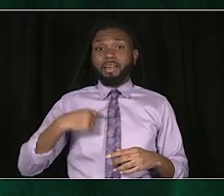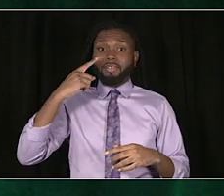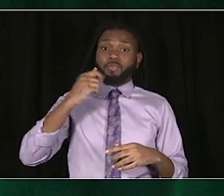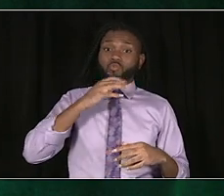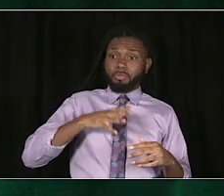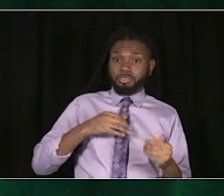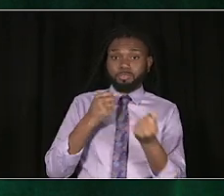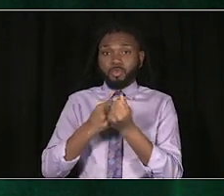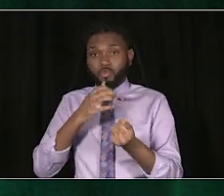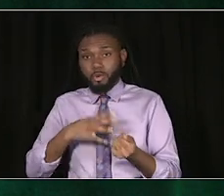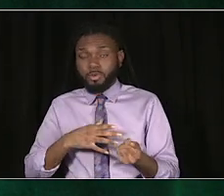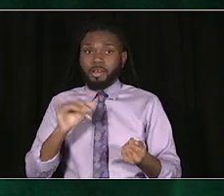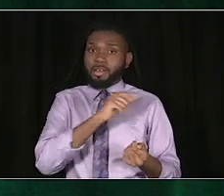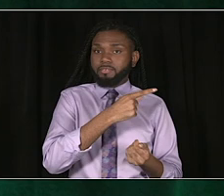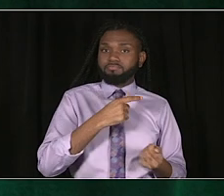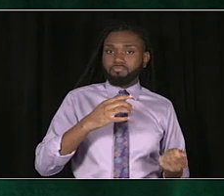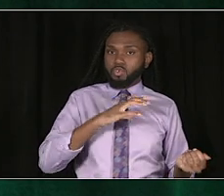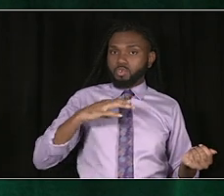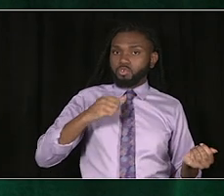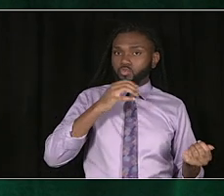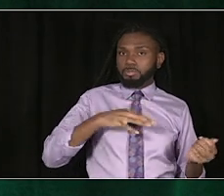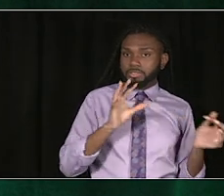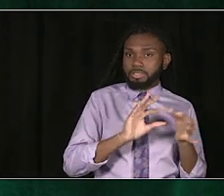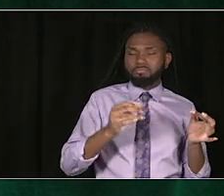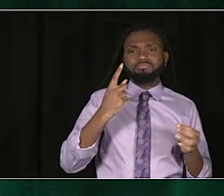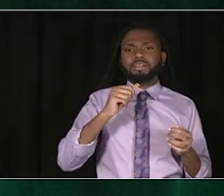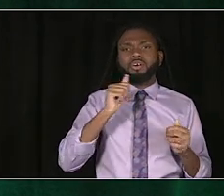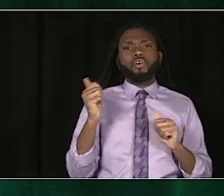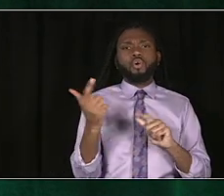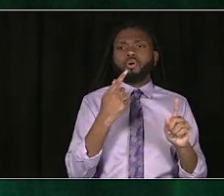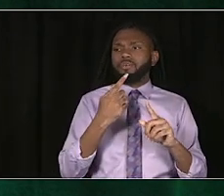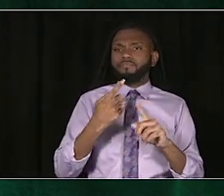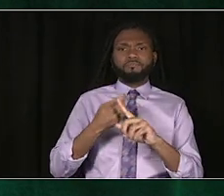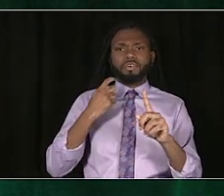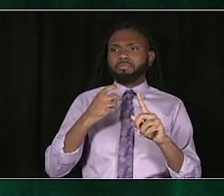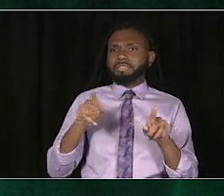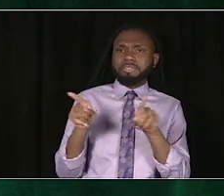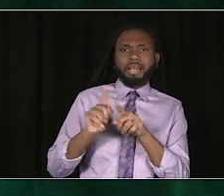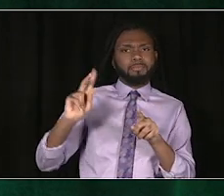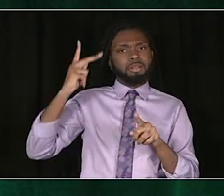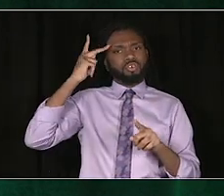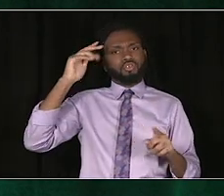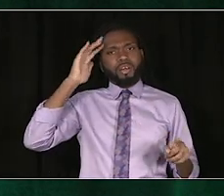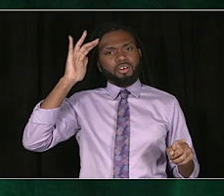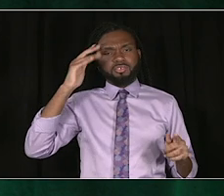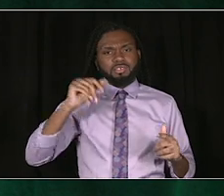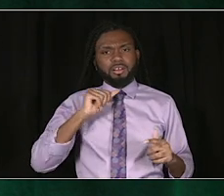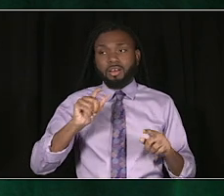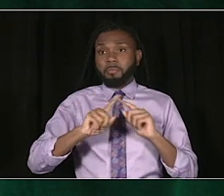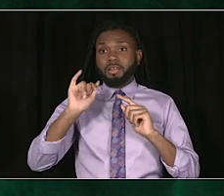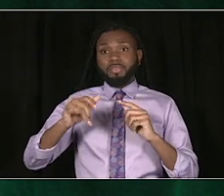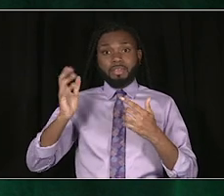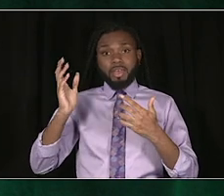women, as the Congresswoman has noted, you know, not everyone comes from the same political ideology. And that spectrum